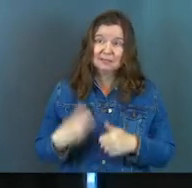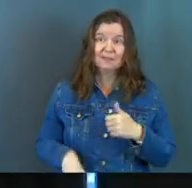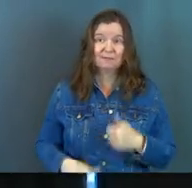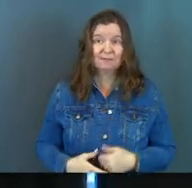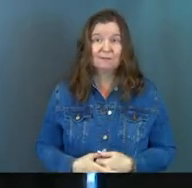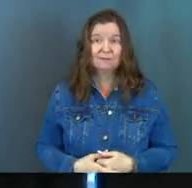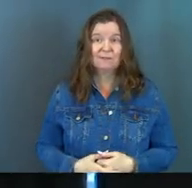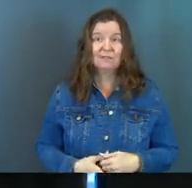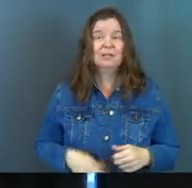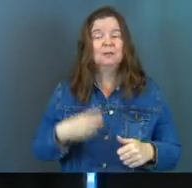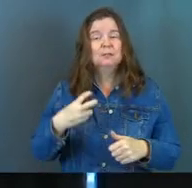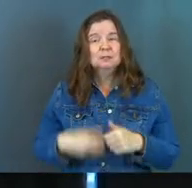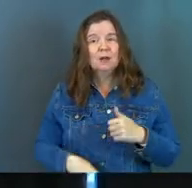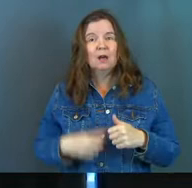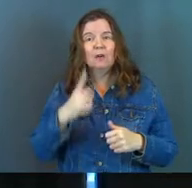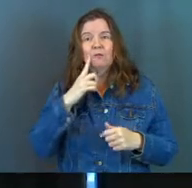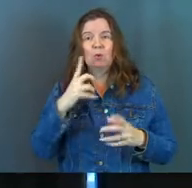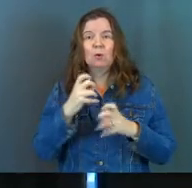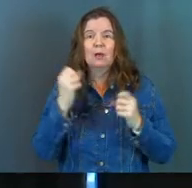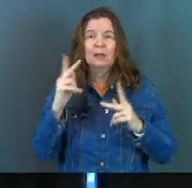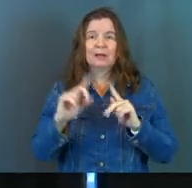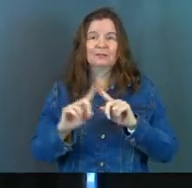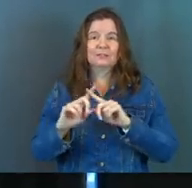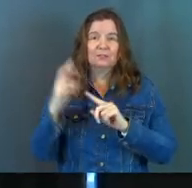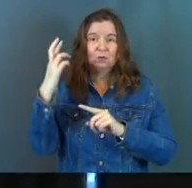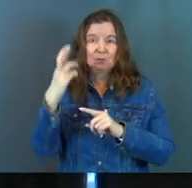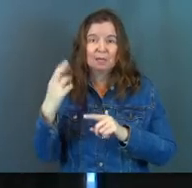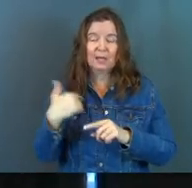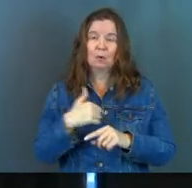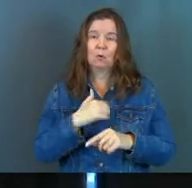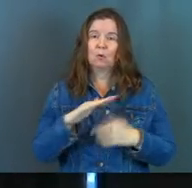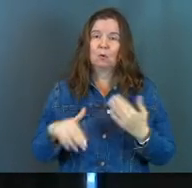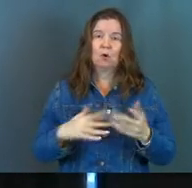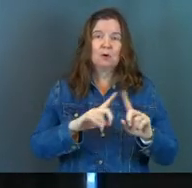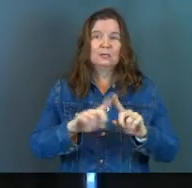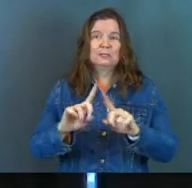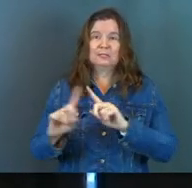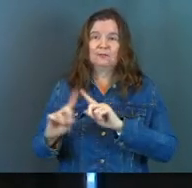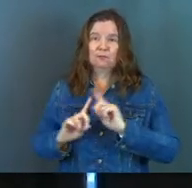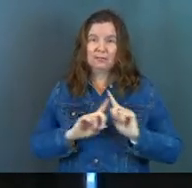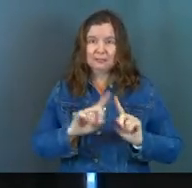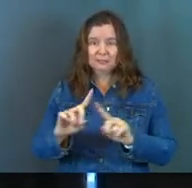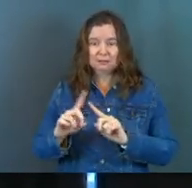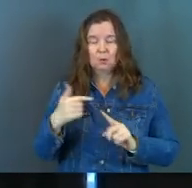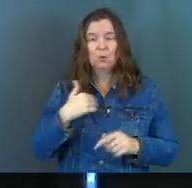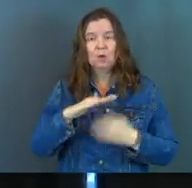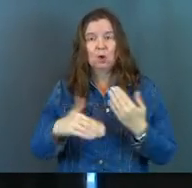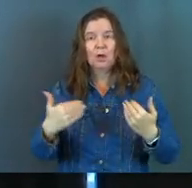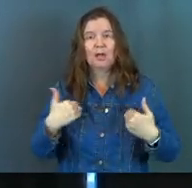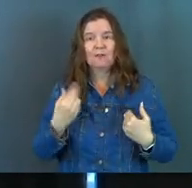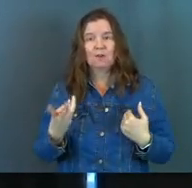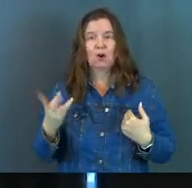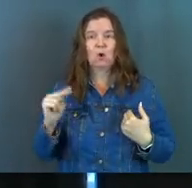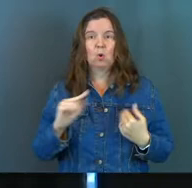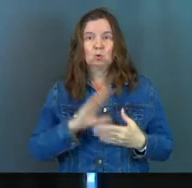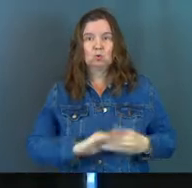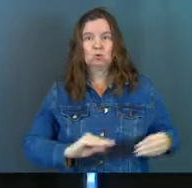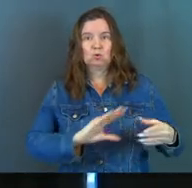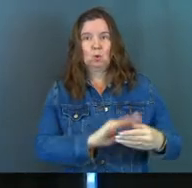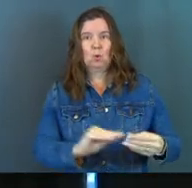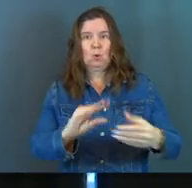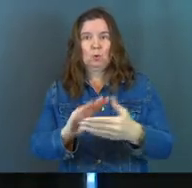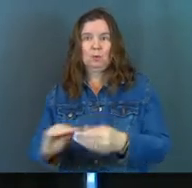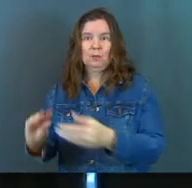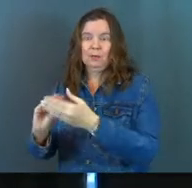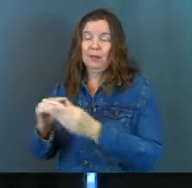tough. It's been tough for a whole lot of different reasons, and we're all different from each other. We all have our own story, and it's